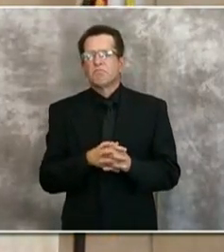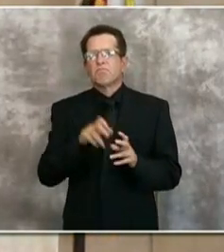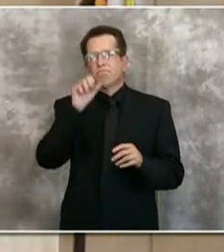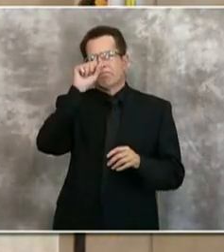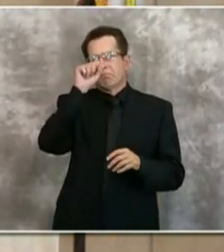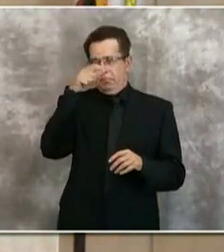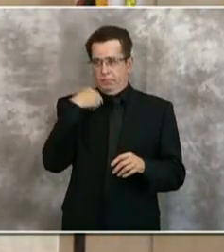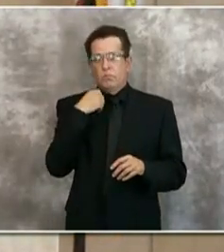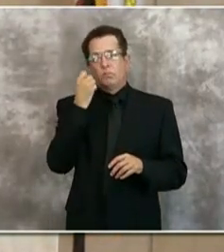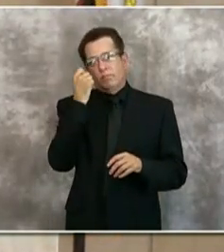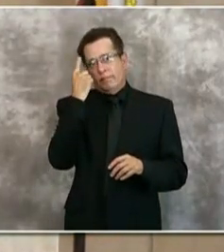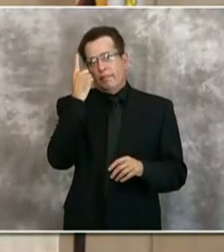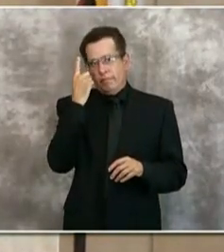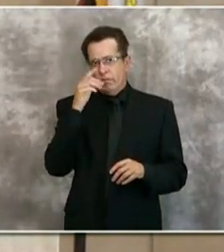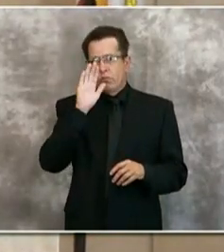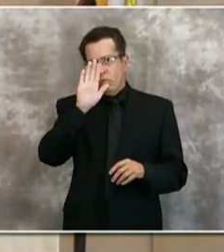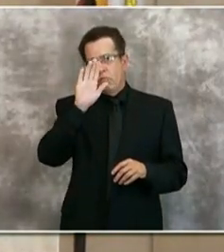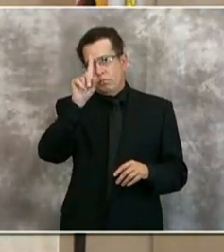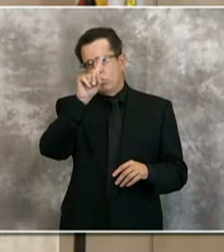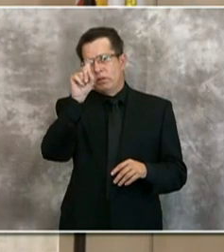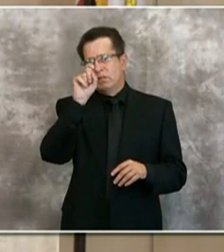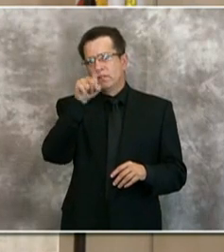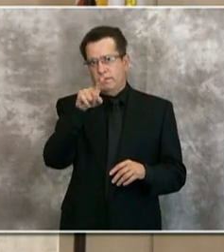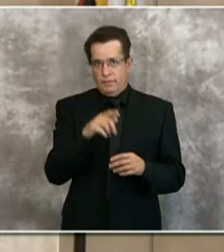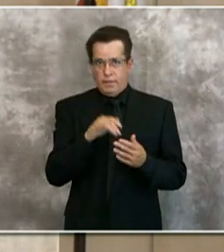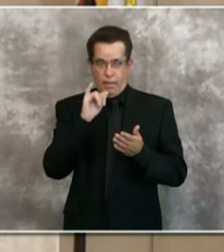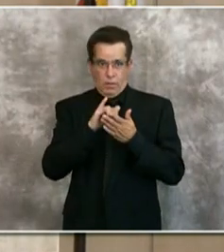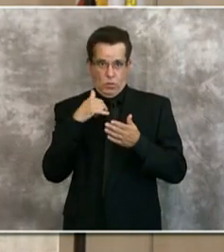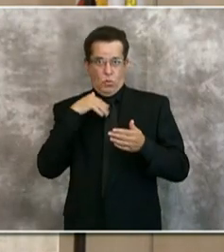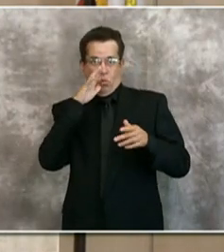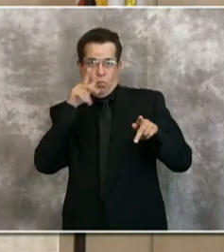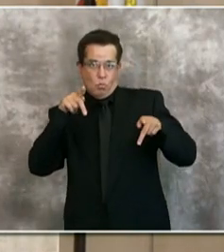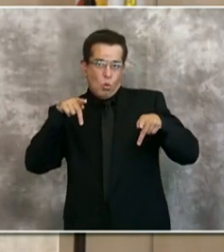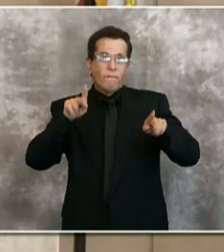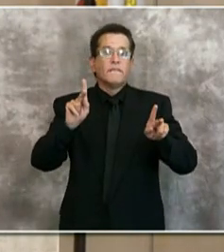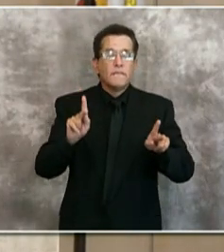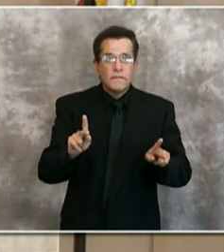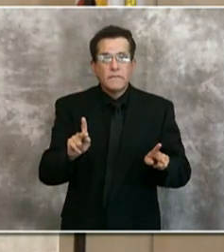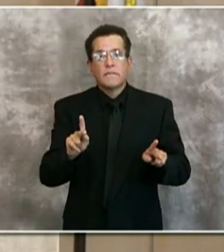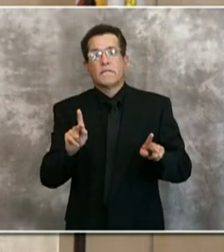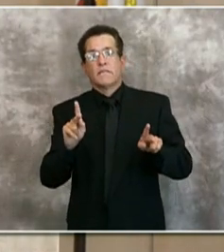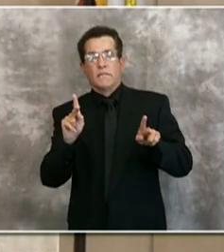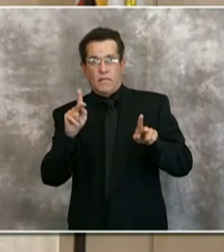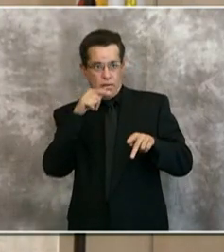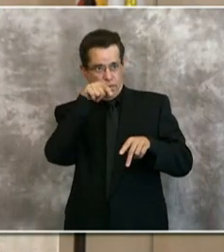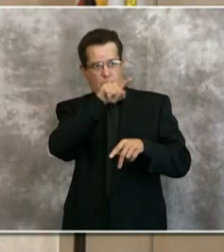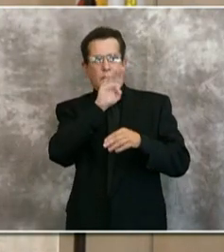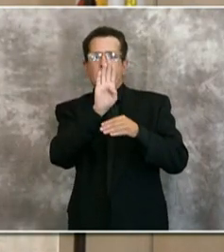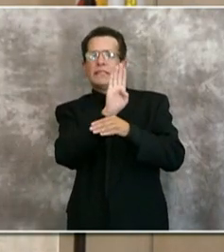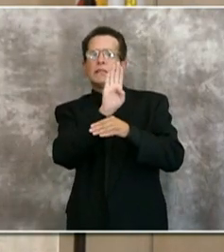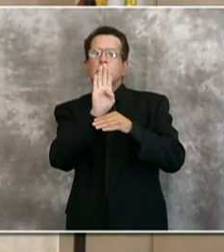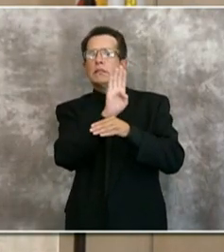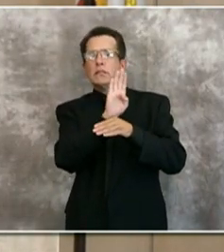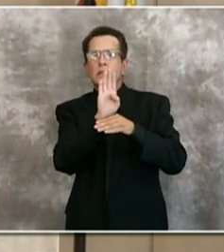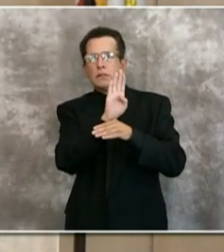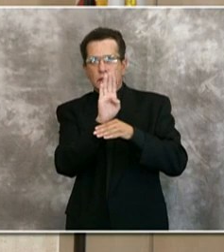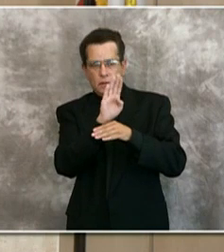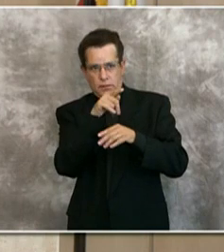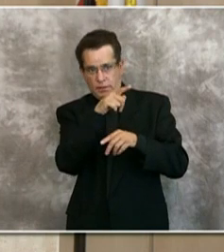I understand the question, do we approve of any businesses